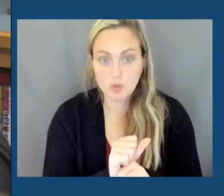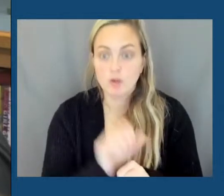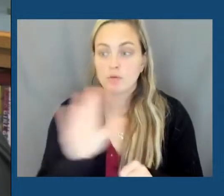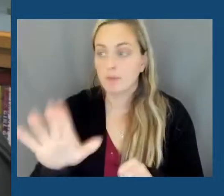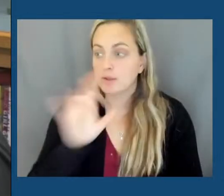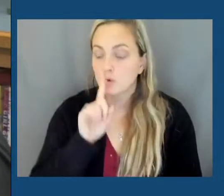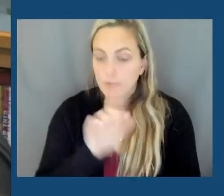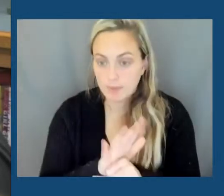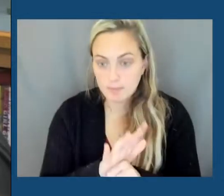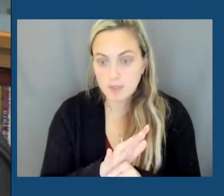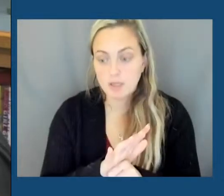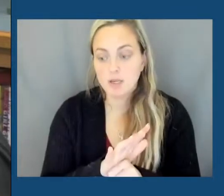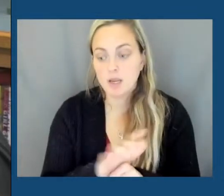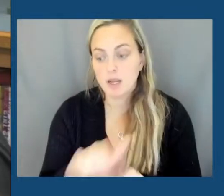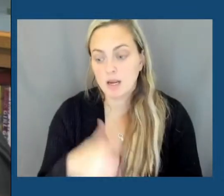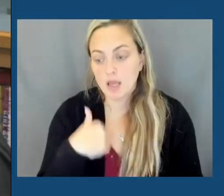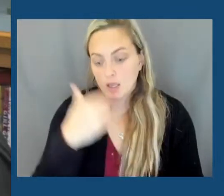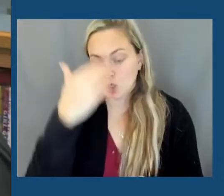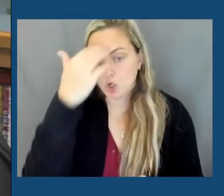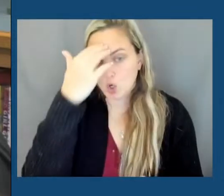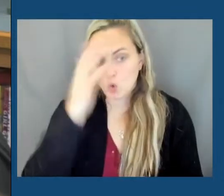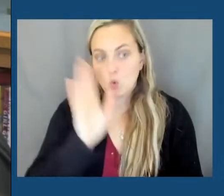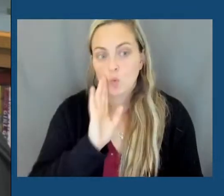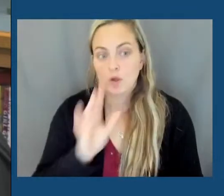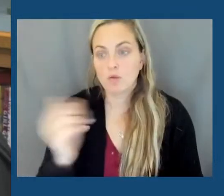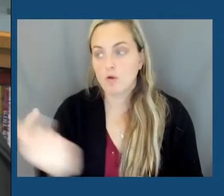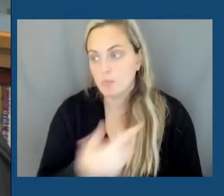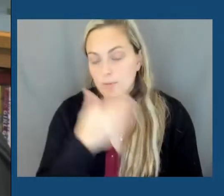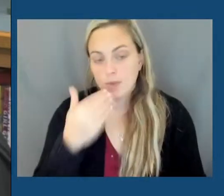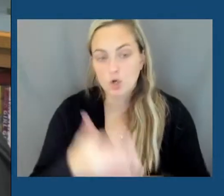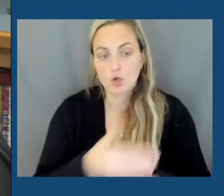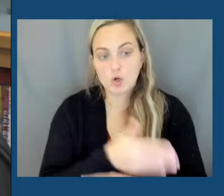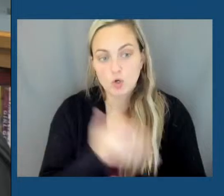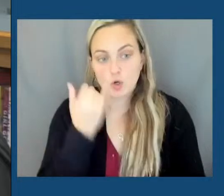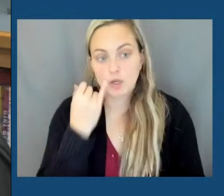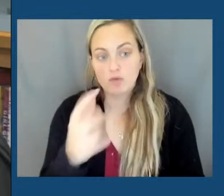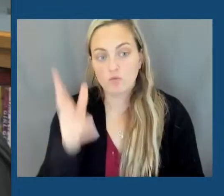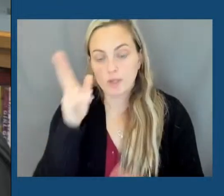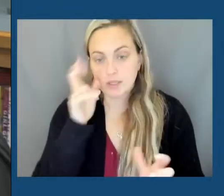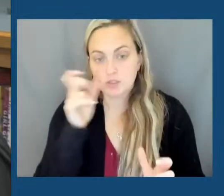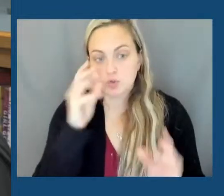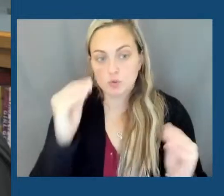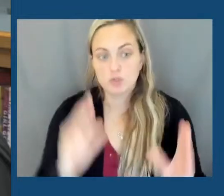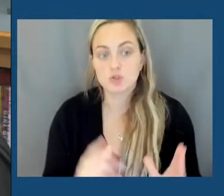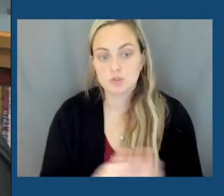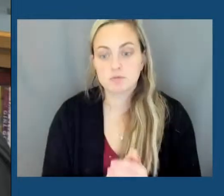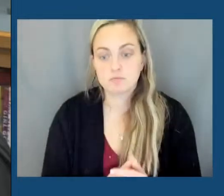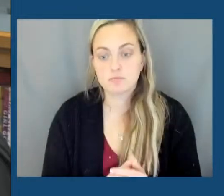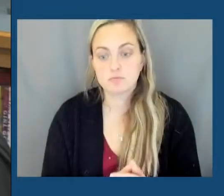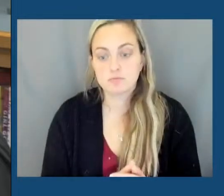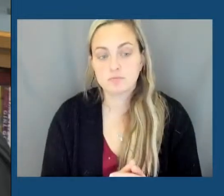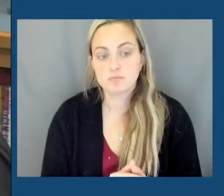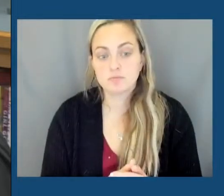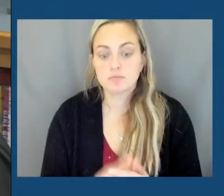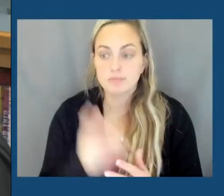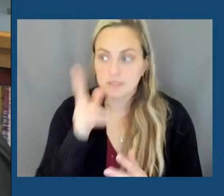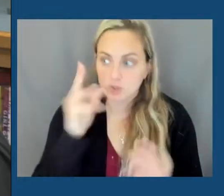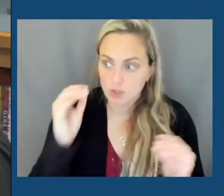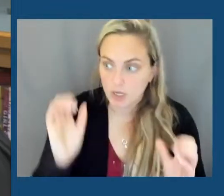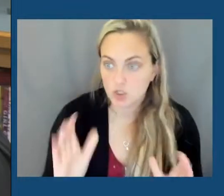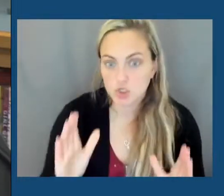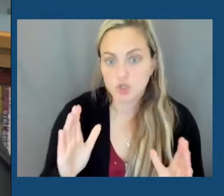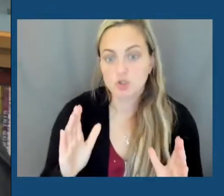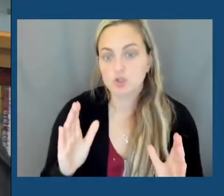commitment. And I know that we will all be better off if we listen to our teachers, listen to the educators. They